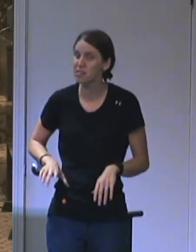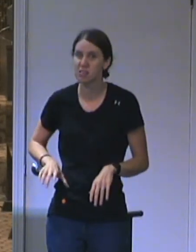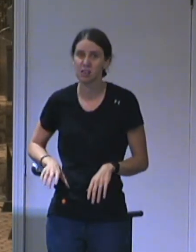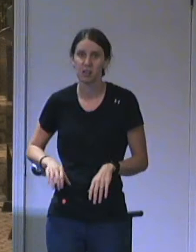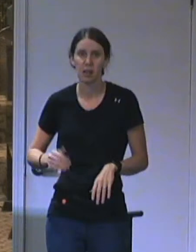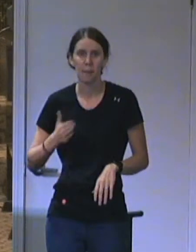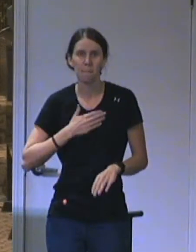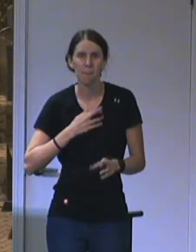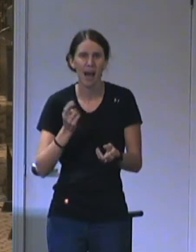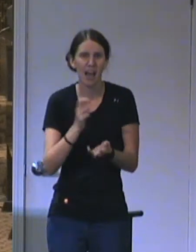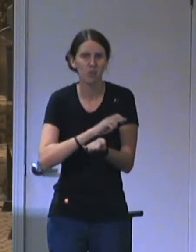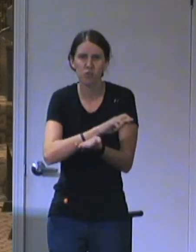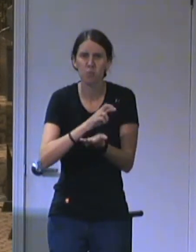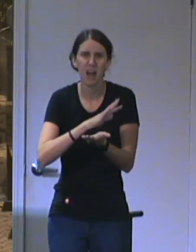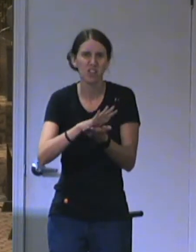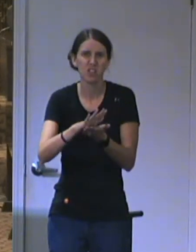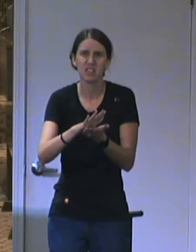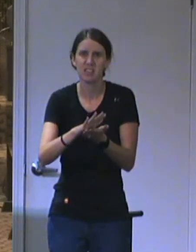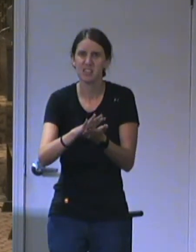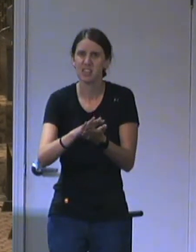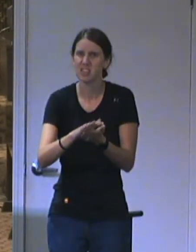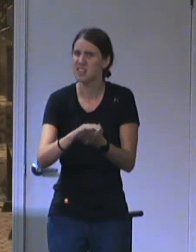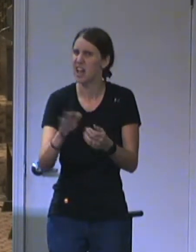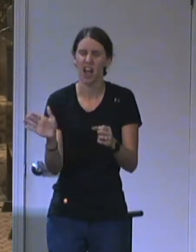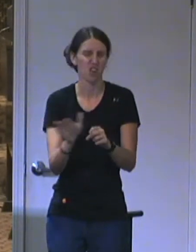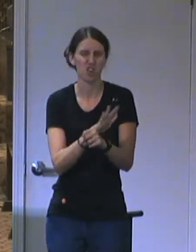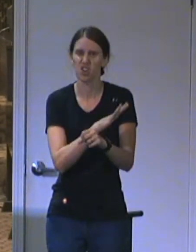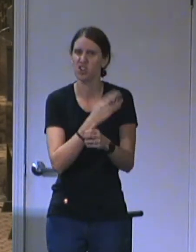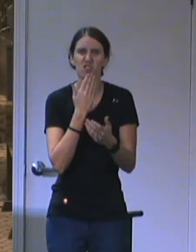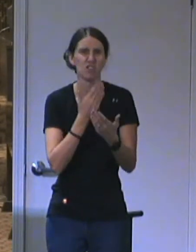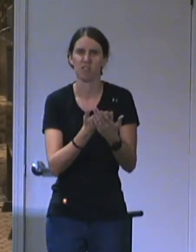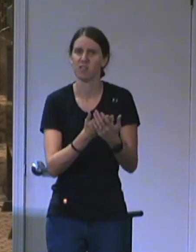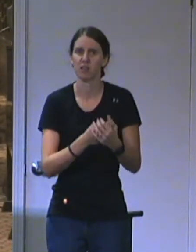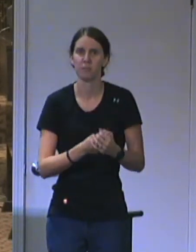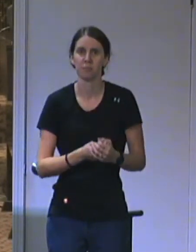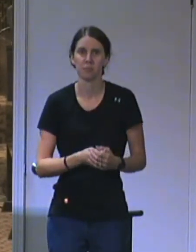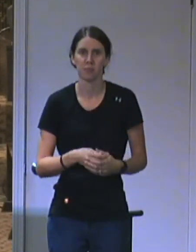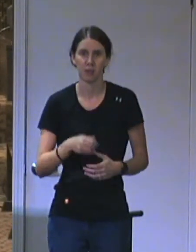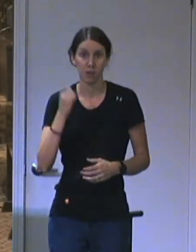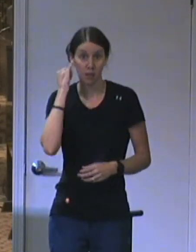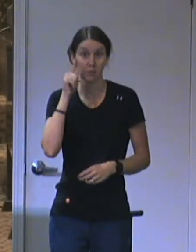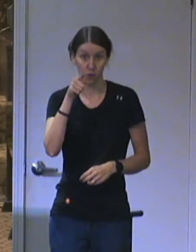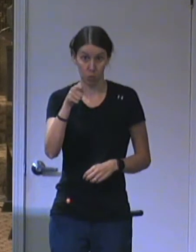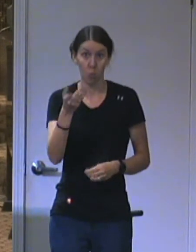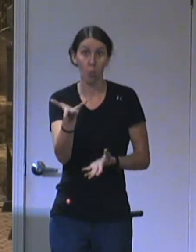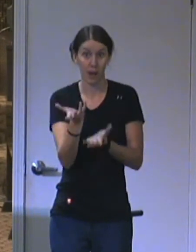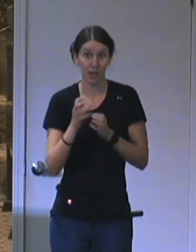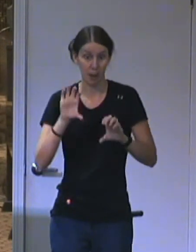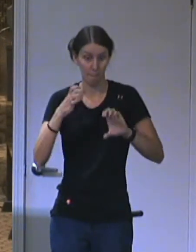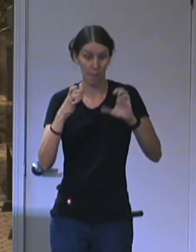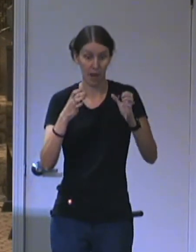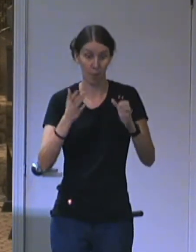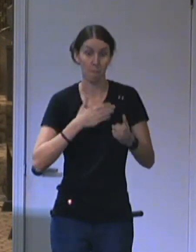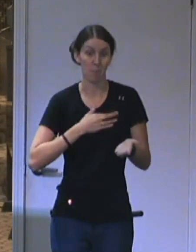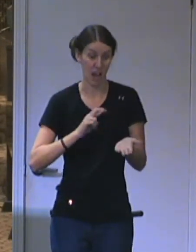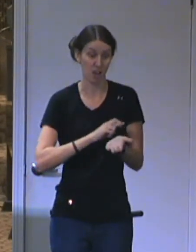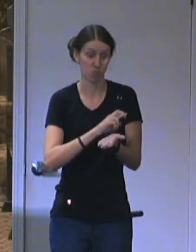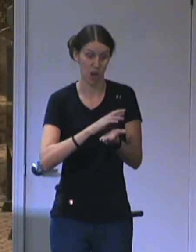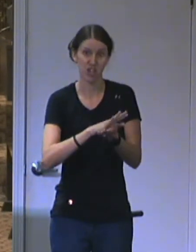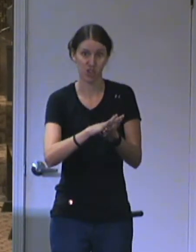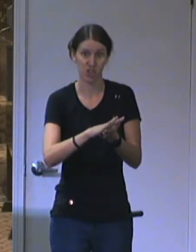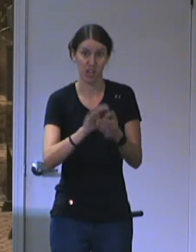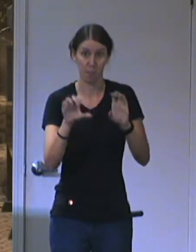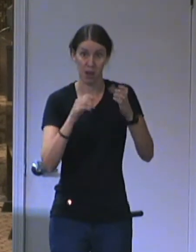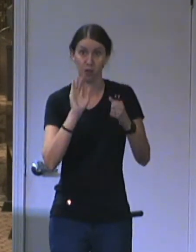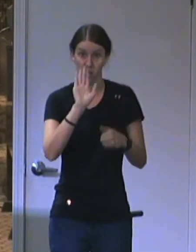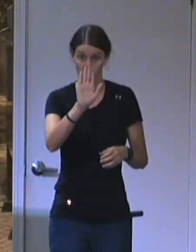my righteousness was not good enough. And if you want to compare my righteousness with yours, he said, mine was pretty